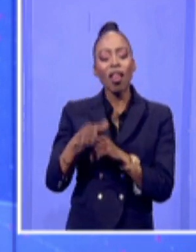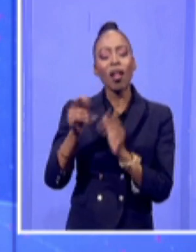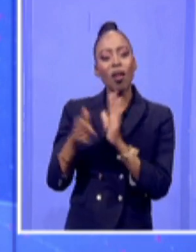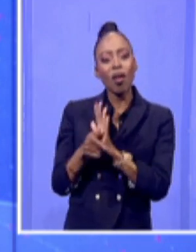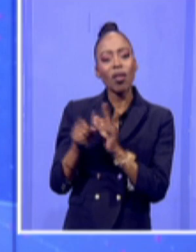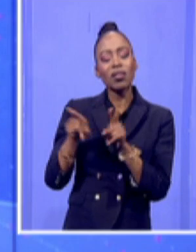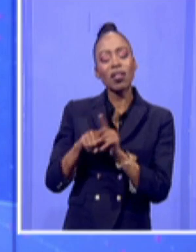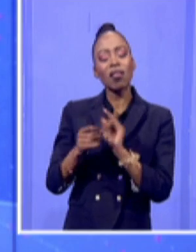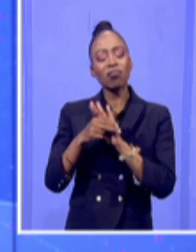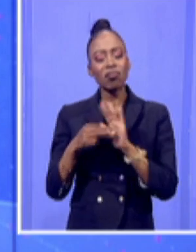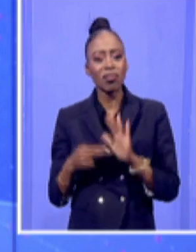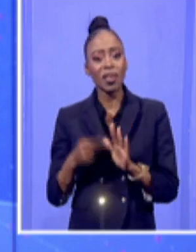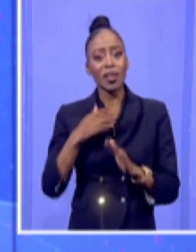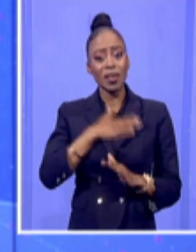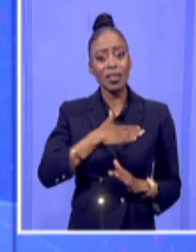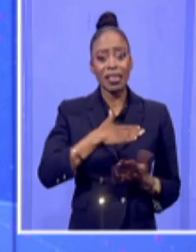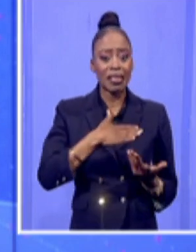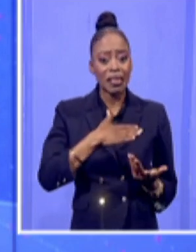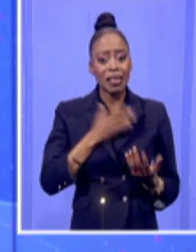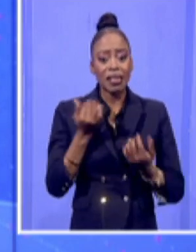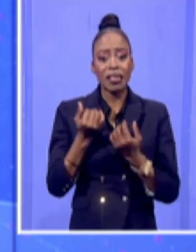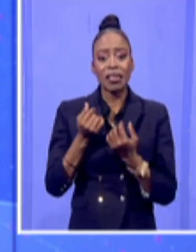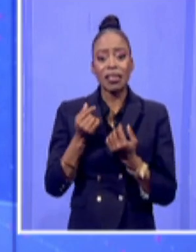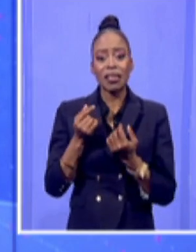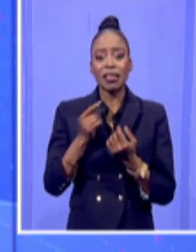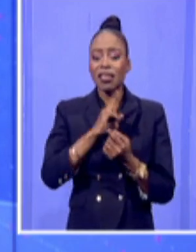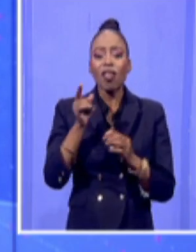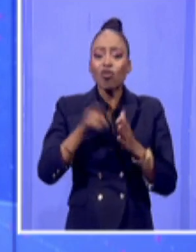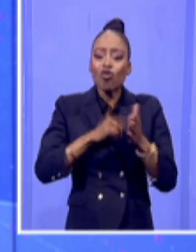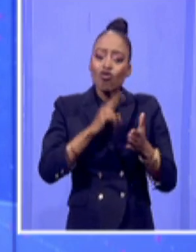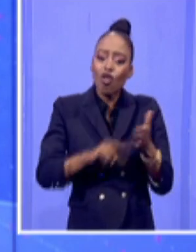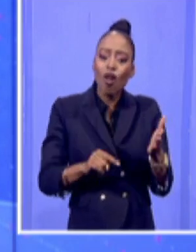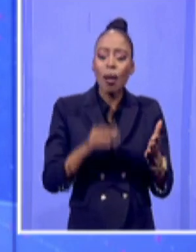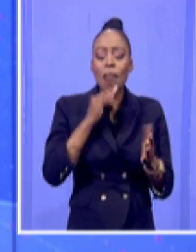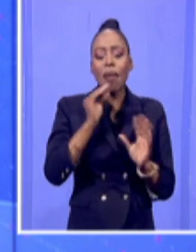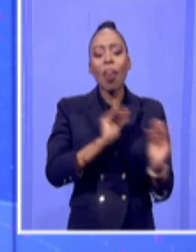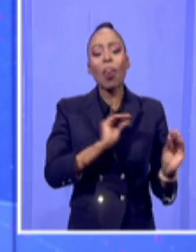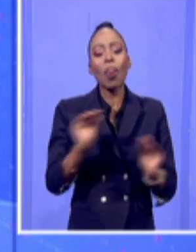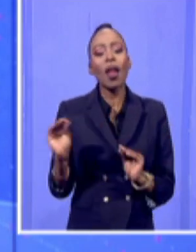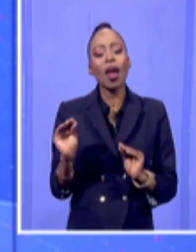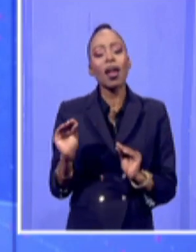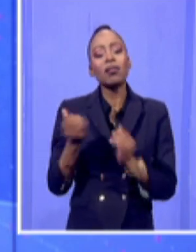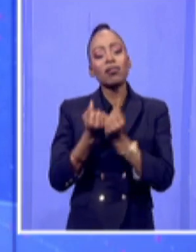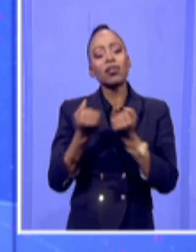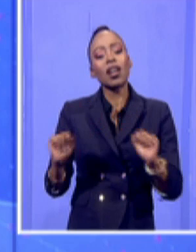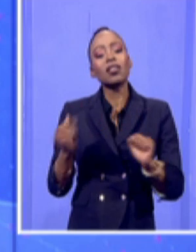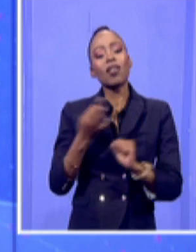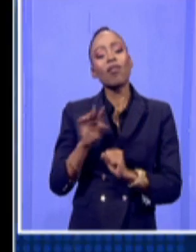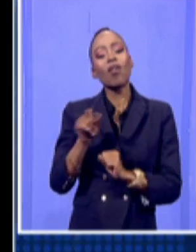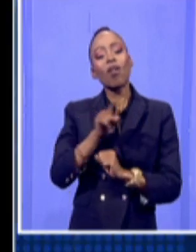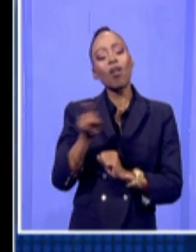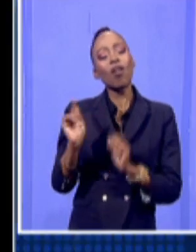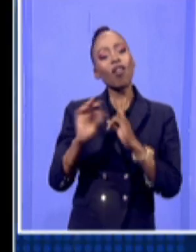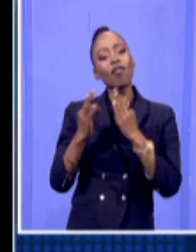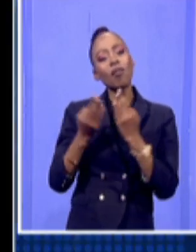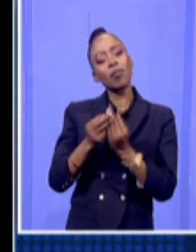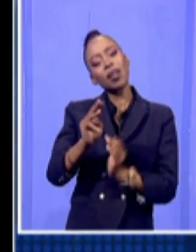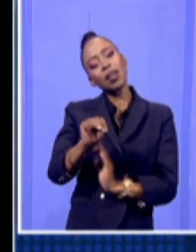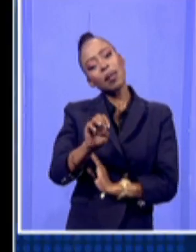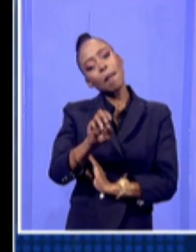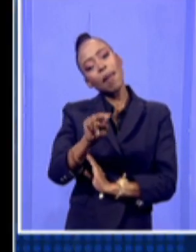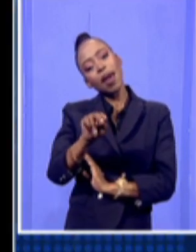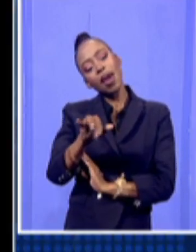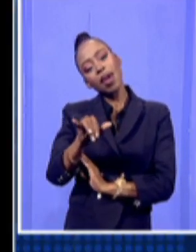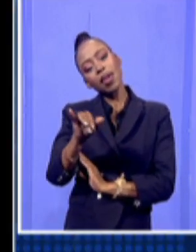you feel that that is an injustice to the Meyiwa family, that delays justice for the family? Oh,